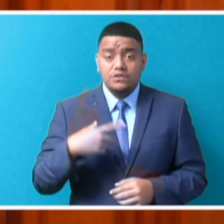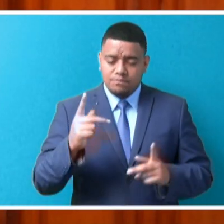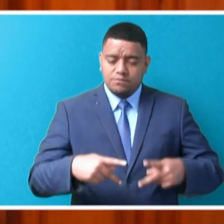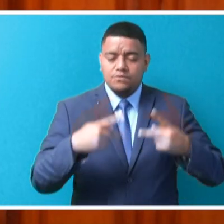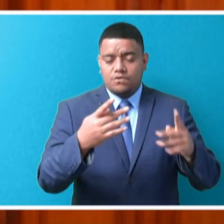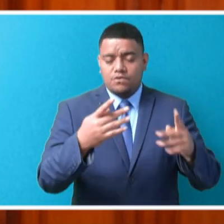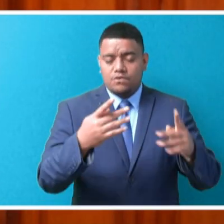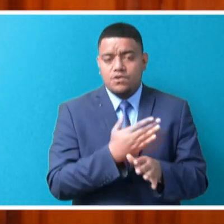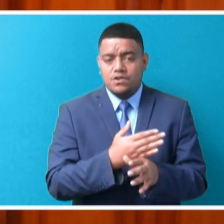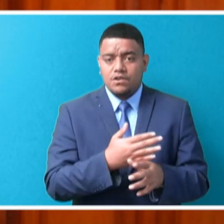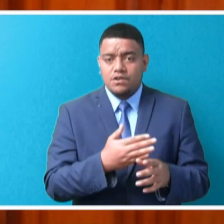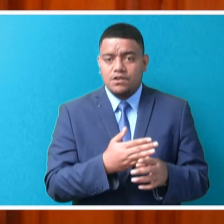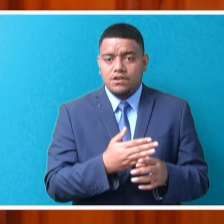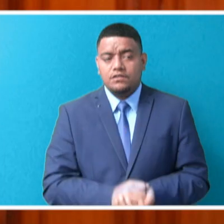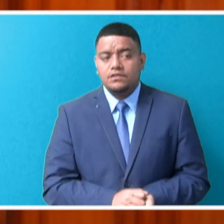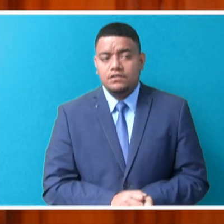National